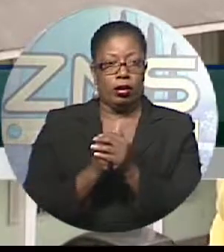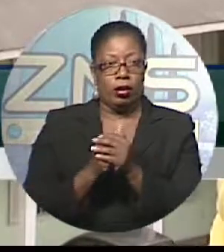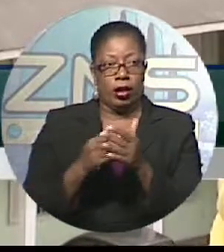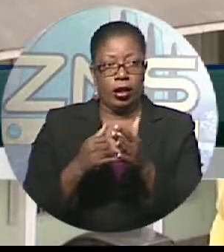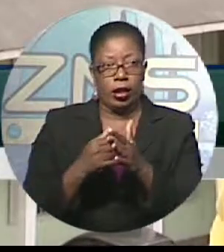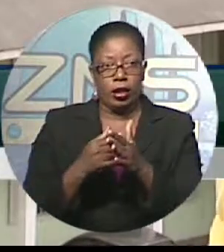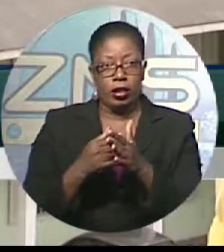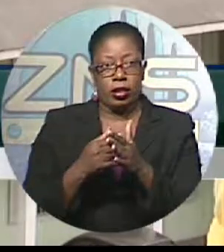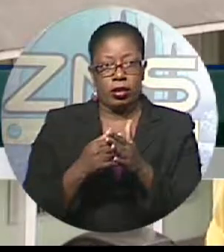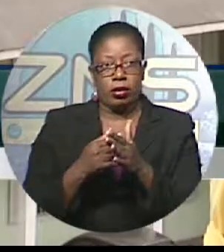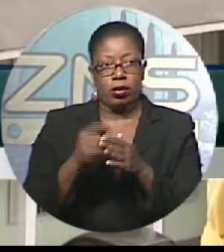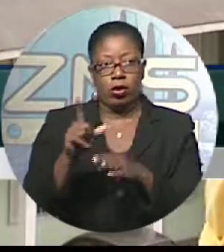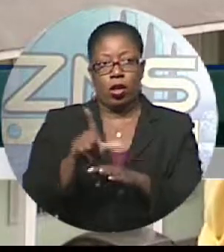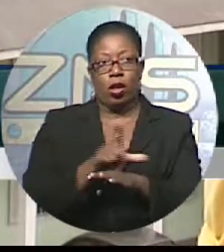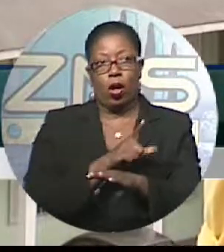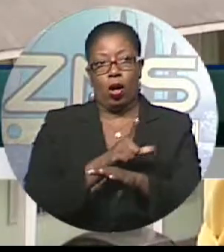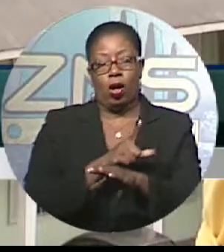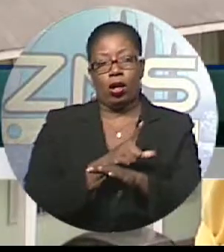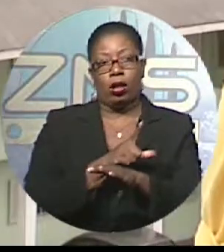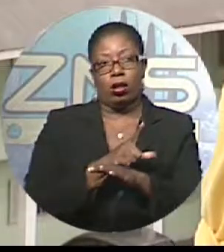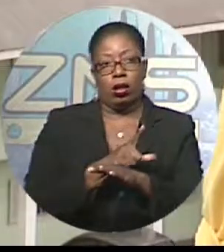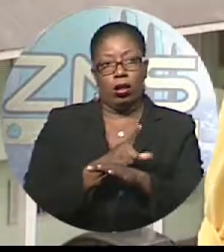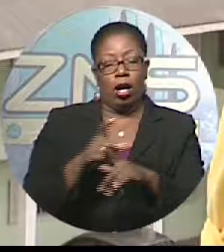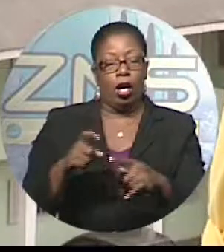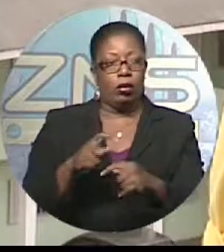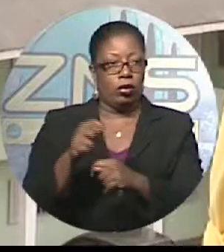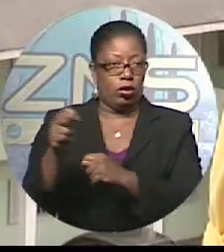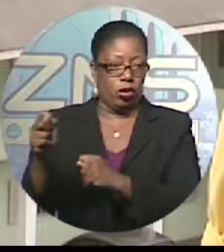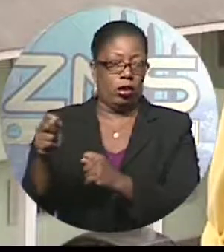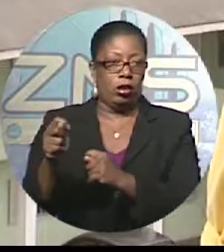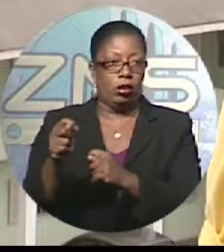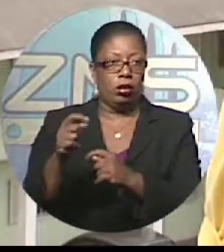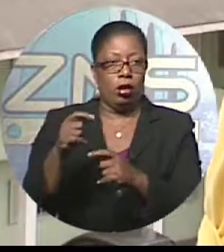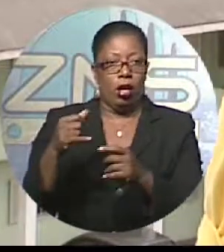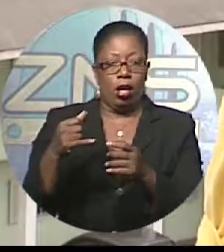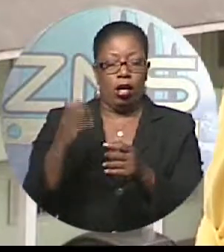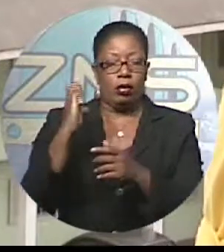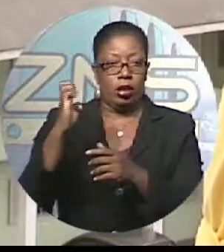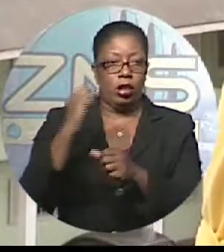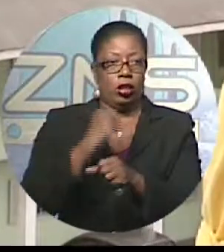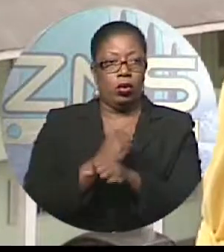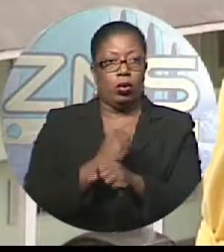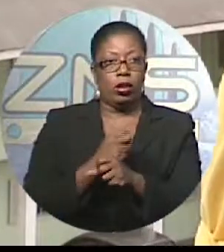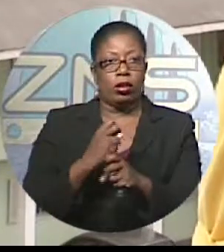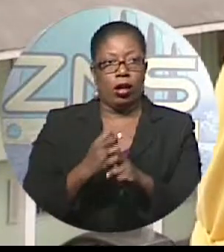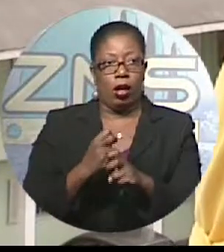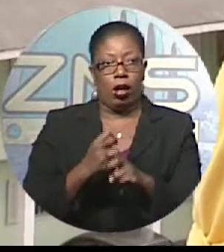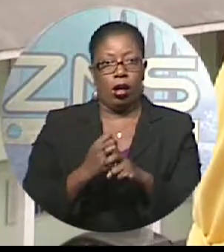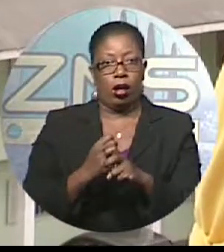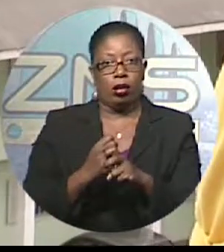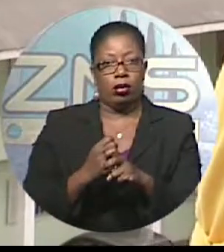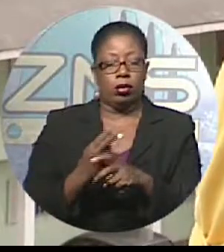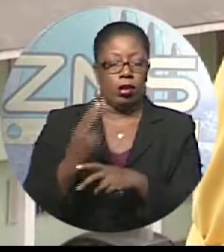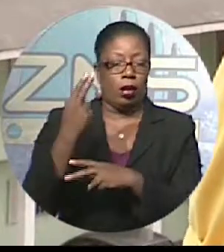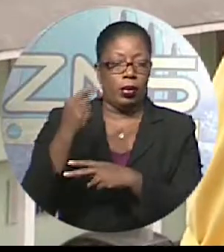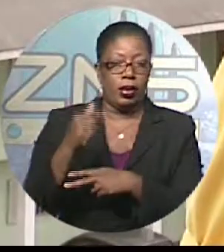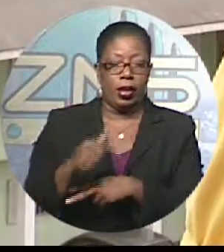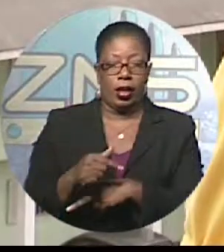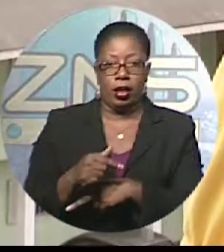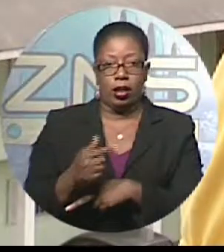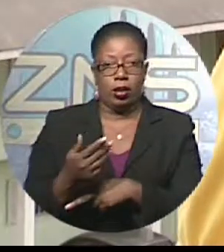It's been a long journey. He's worked hard. We've been up and down